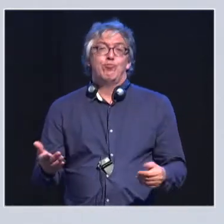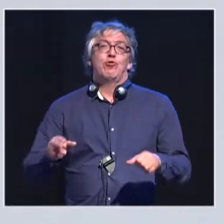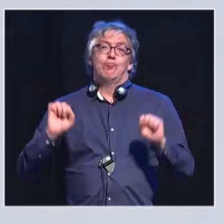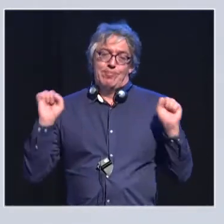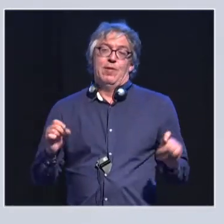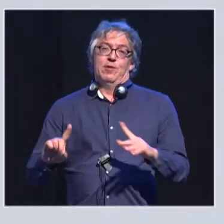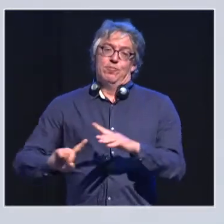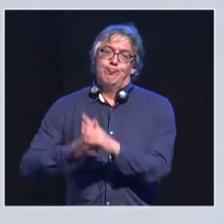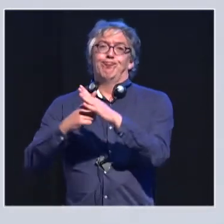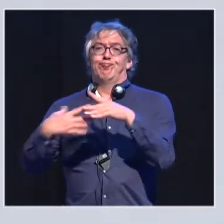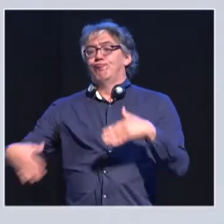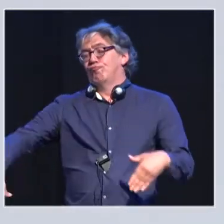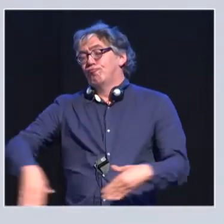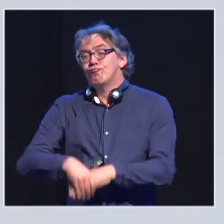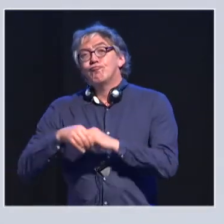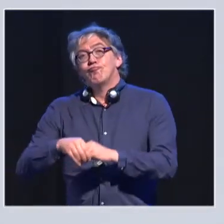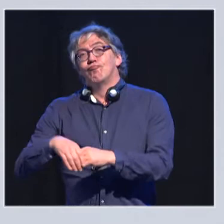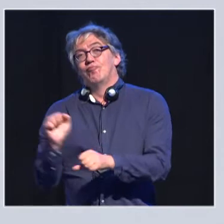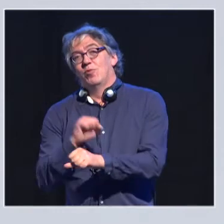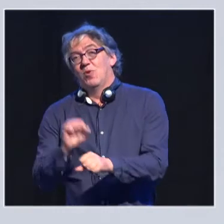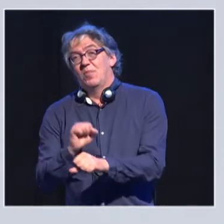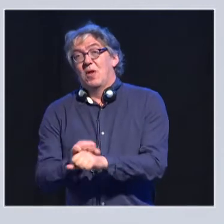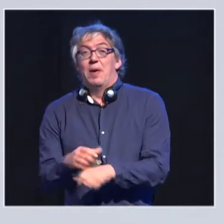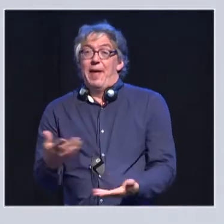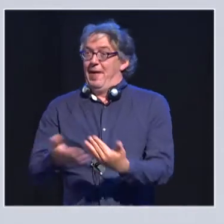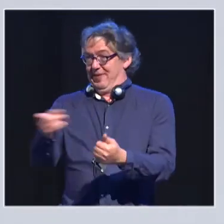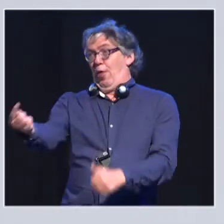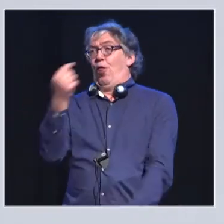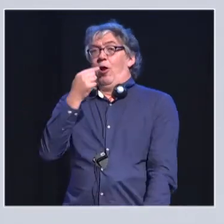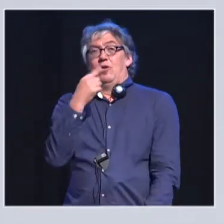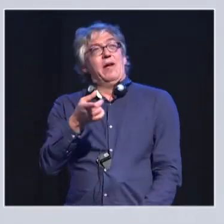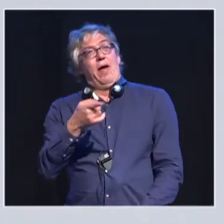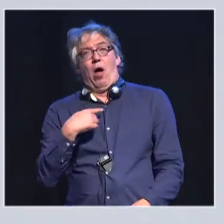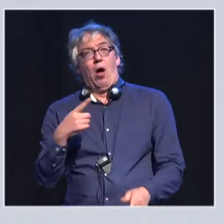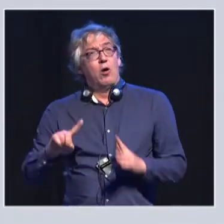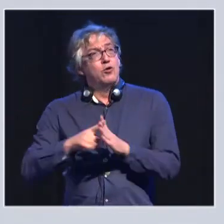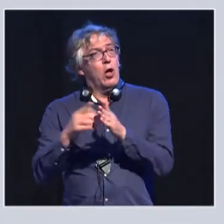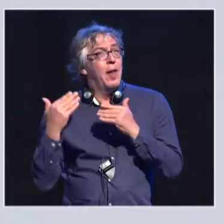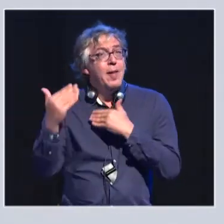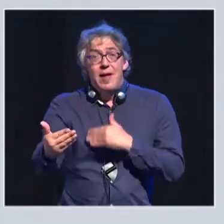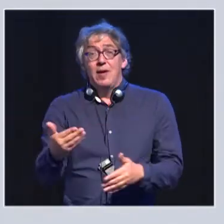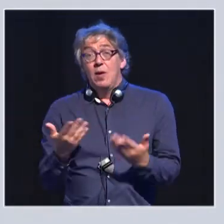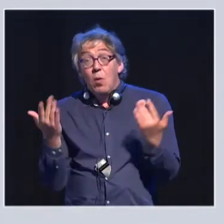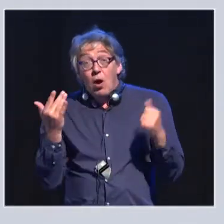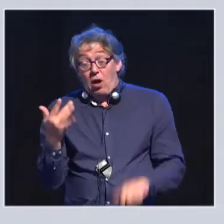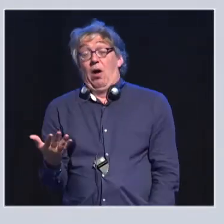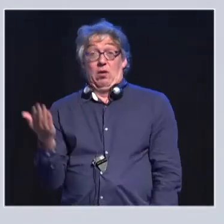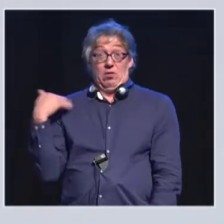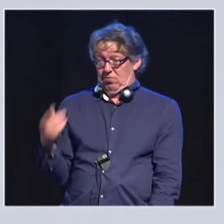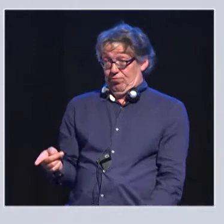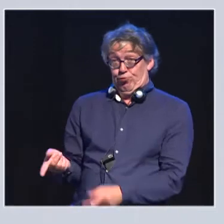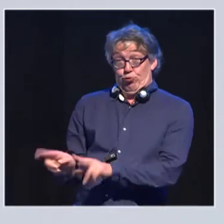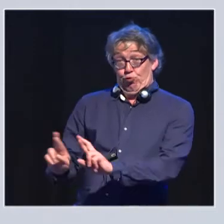it's easy to say that we had to start earlier, but there we are. And now we have